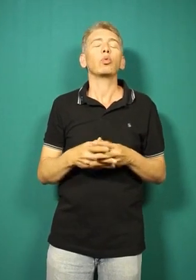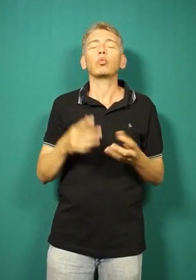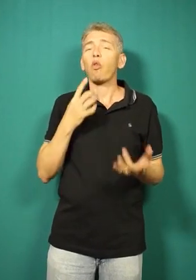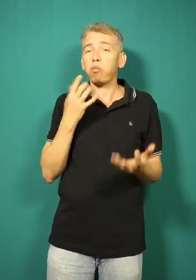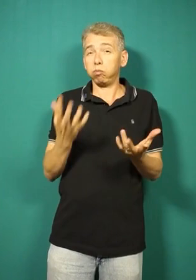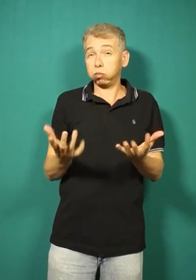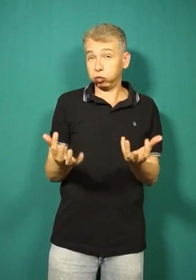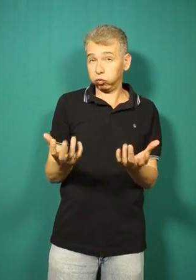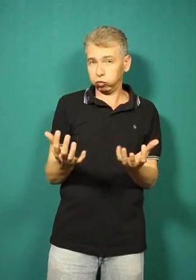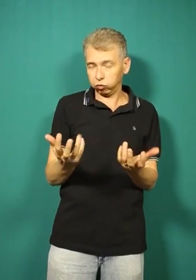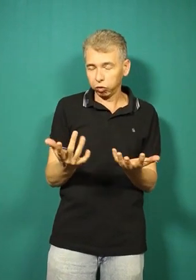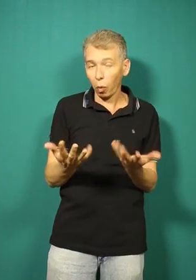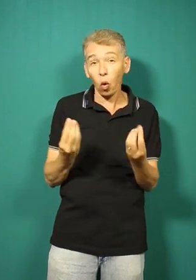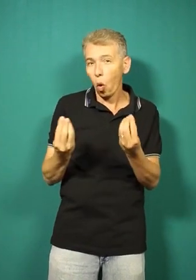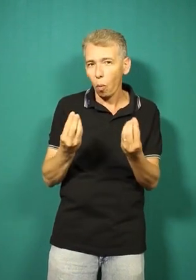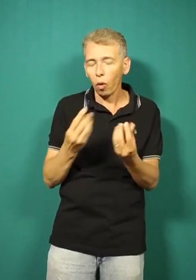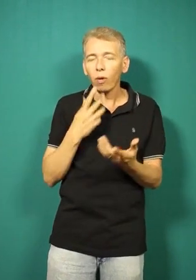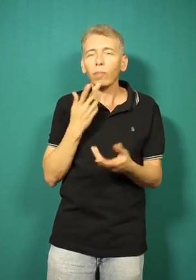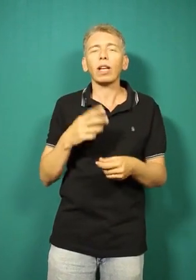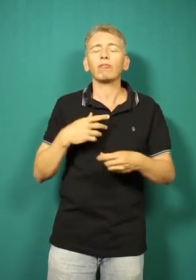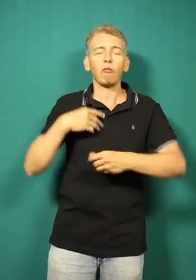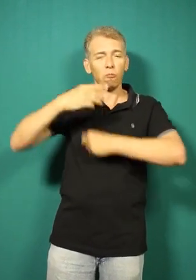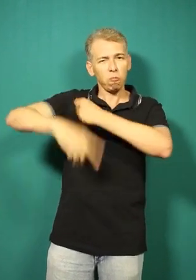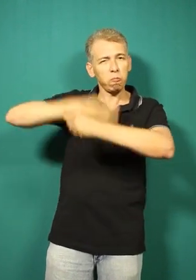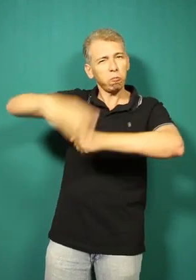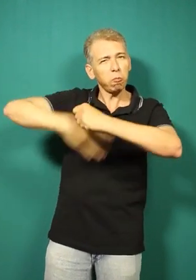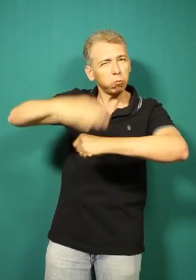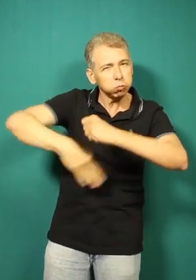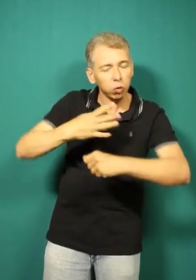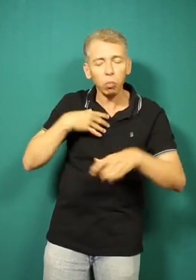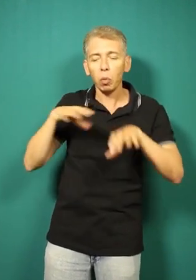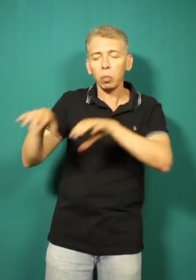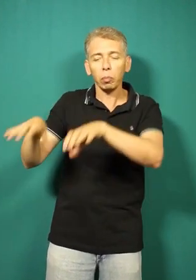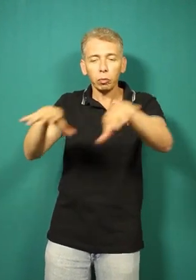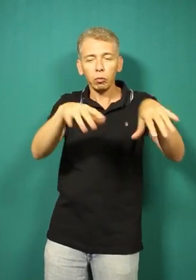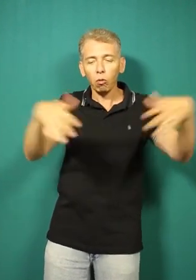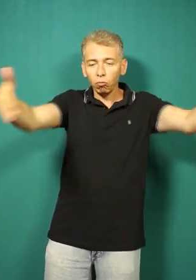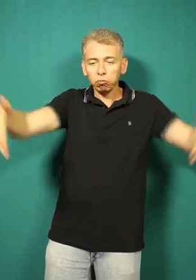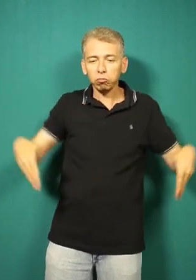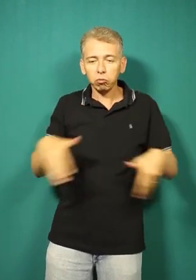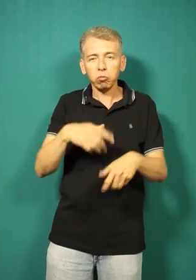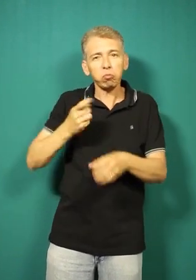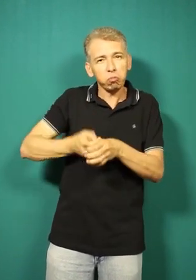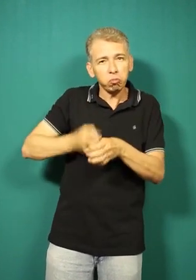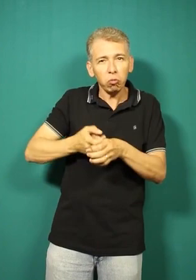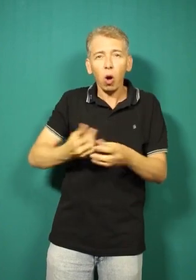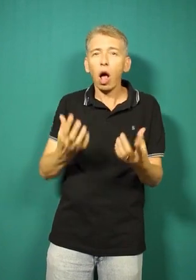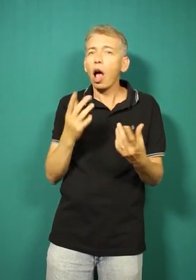The stalks are then tied into bundles and placed in a concrete water tank.